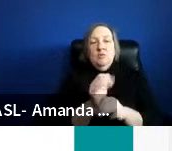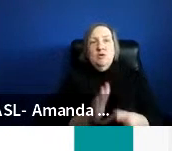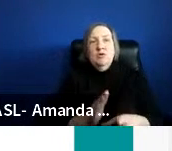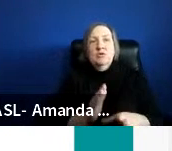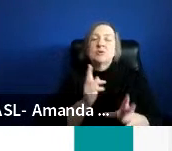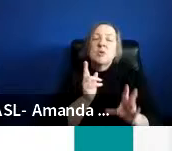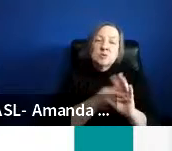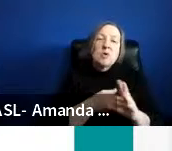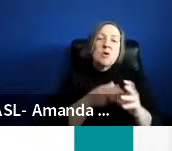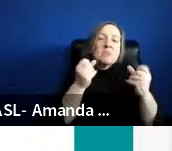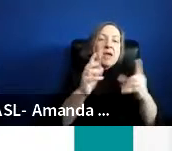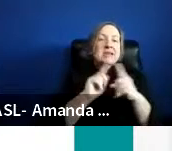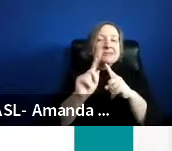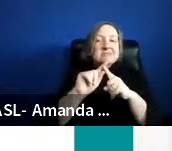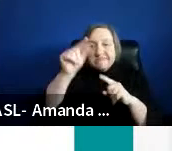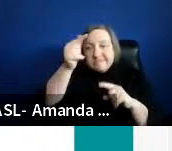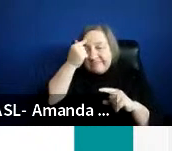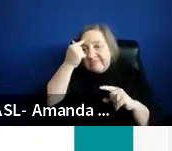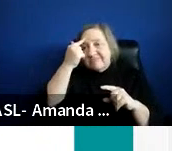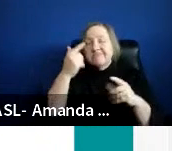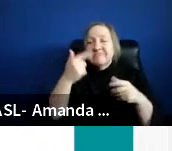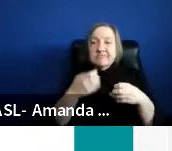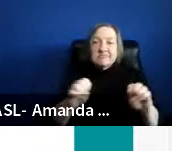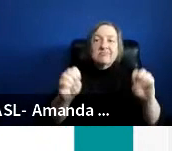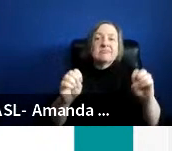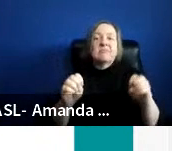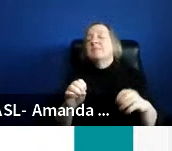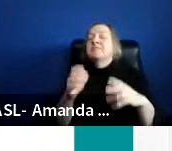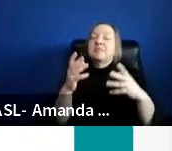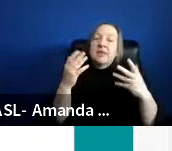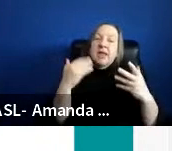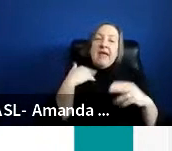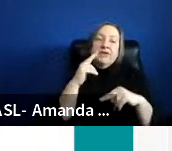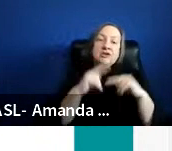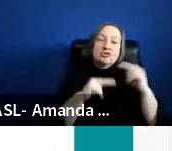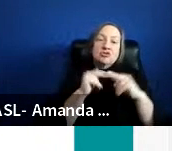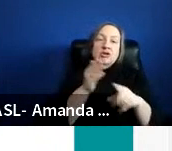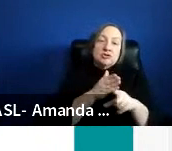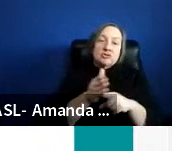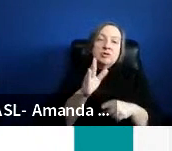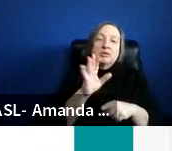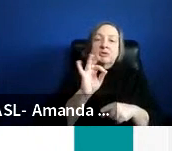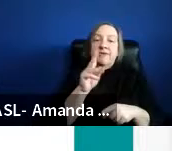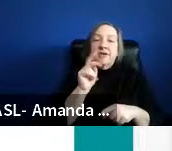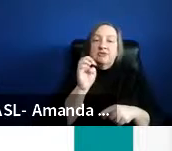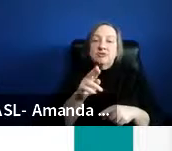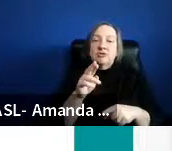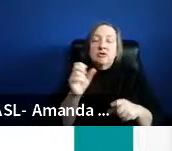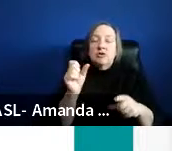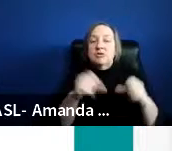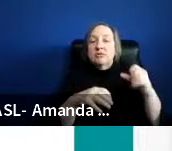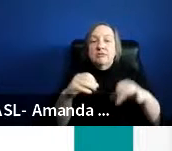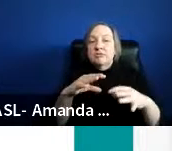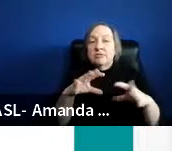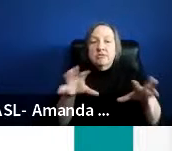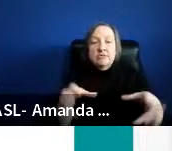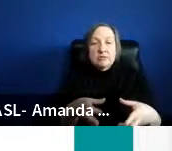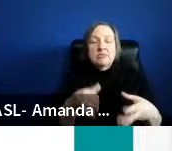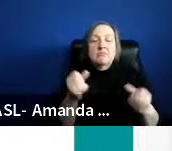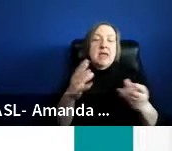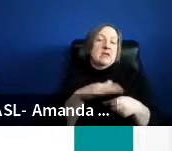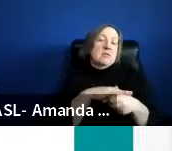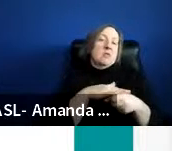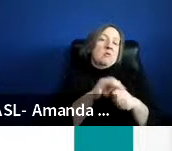again, multi-jurisdictional existing efforts. There's a construction careers funder collaborative that many of the local agencies have